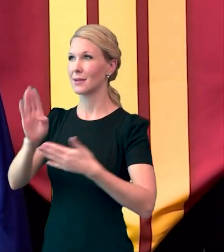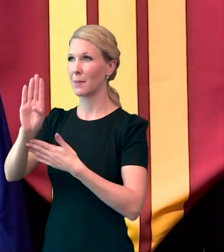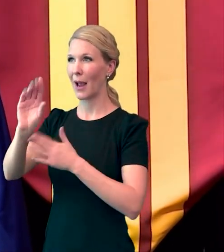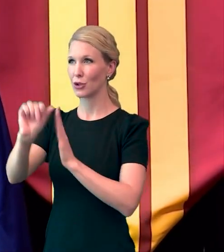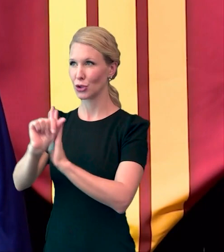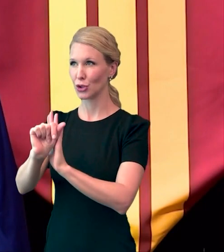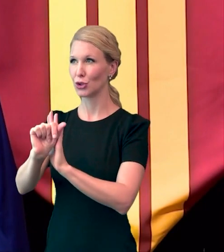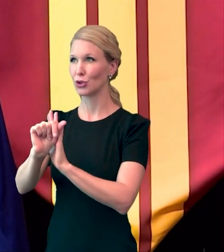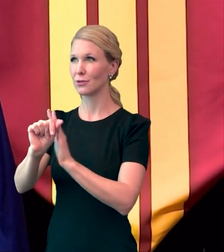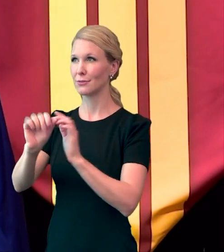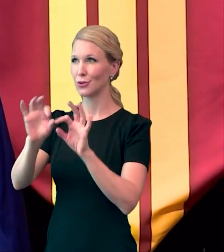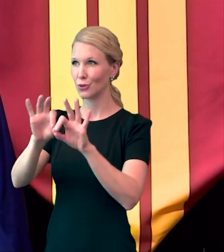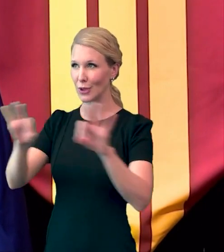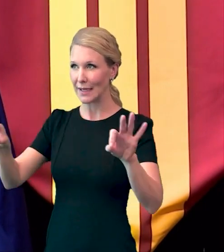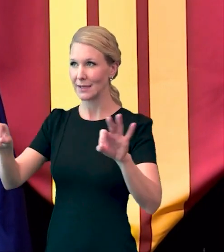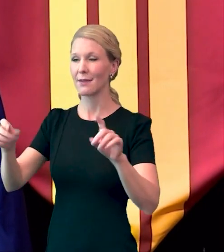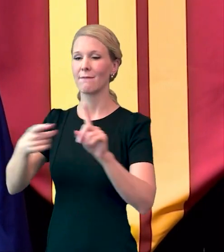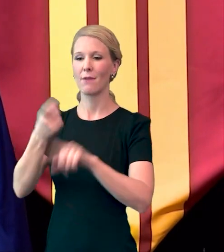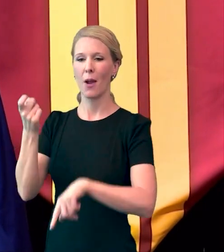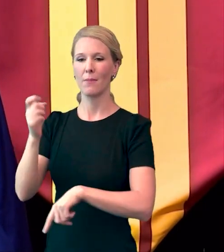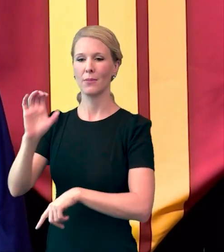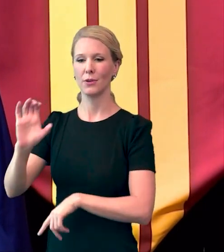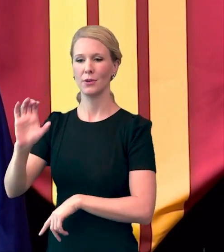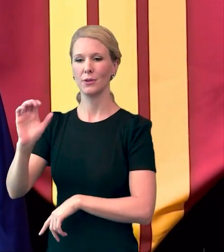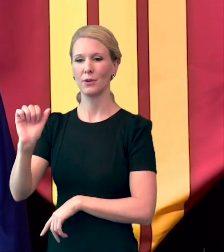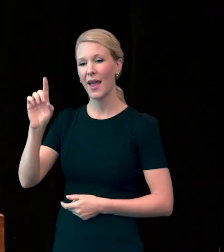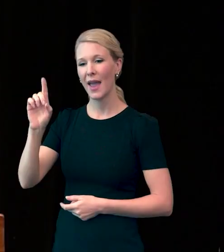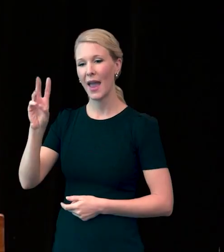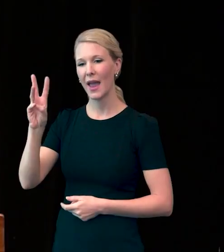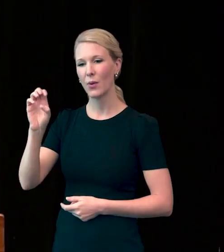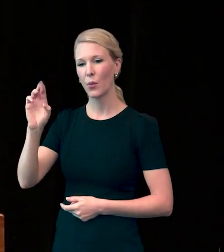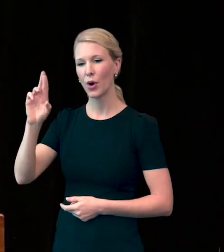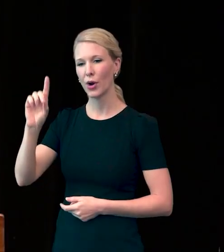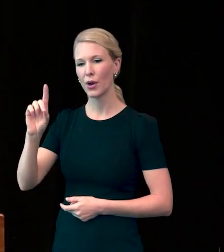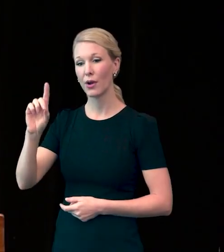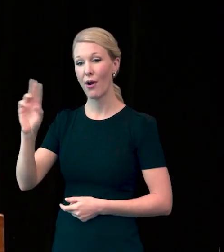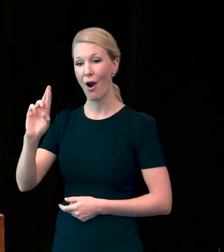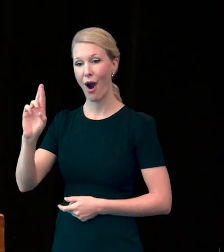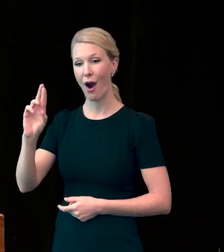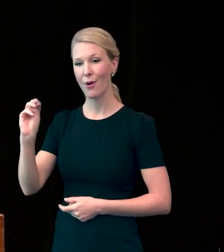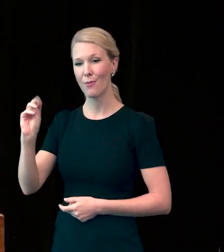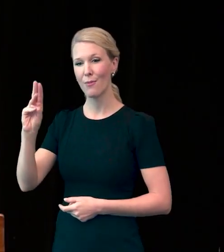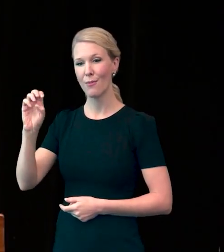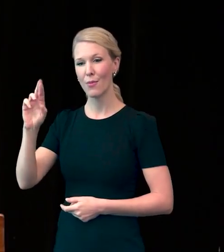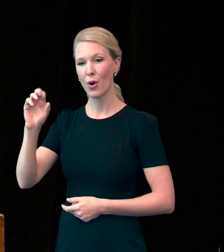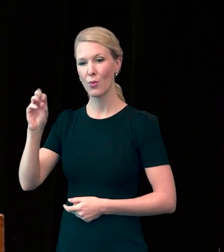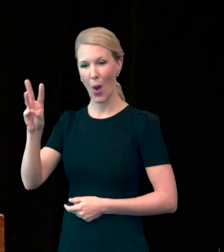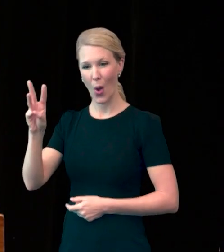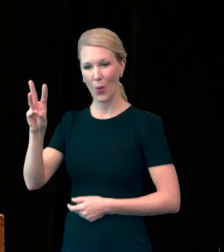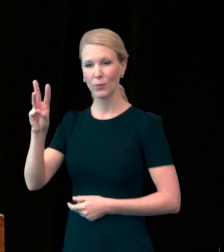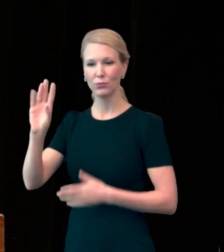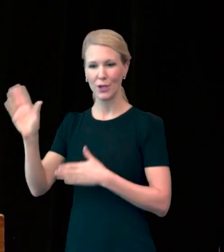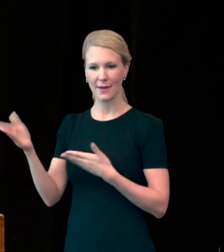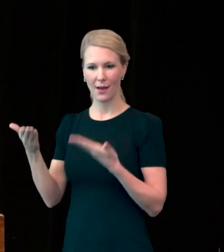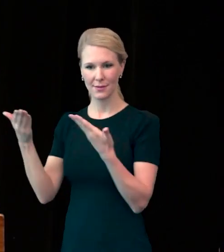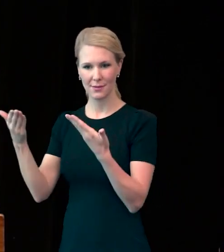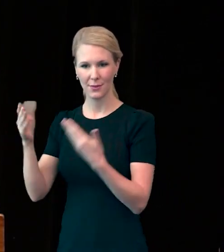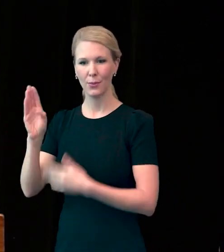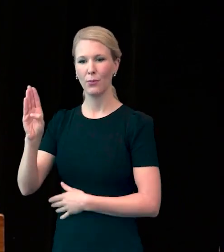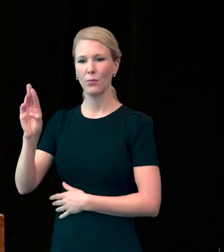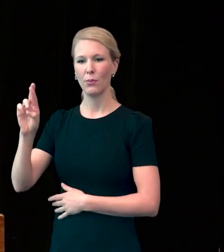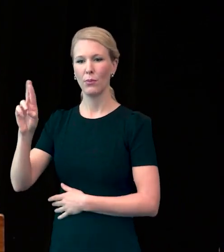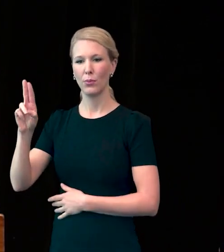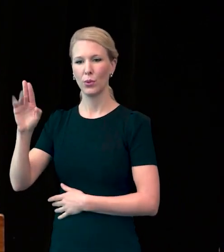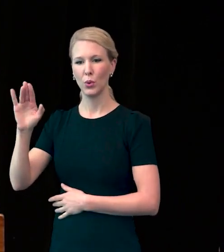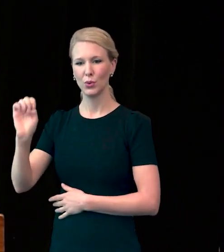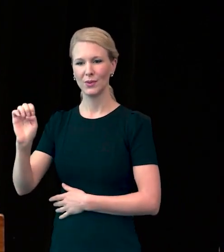the College of Agricultural, Human, and Natural Resource Sciences. The Edward R. Murrow College of Communication, presented